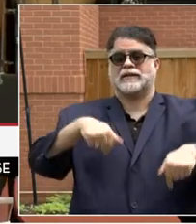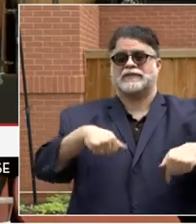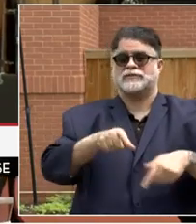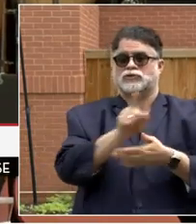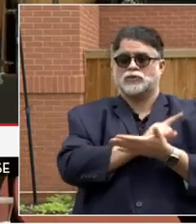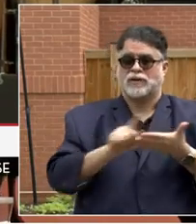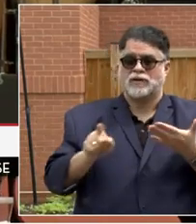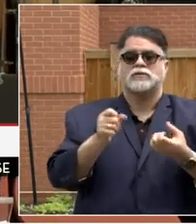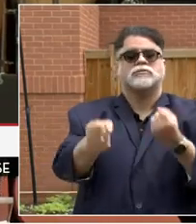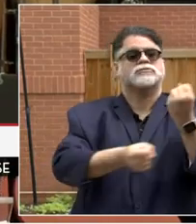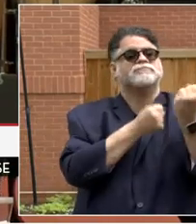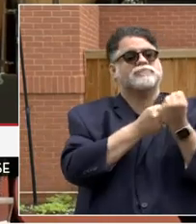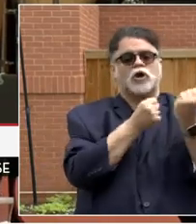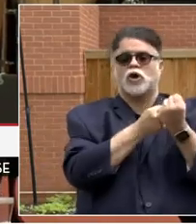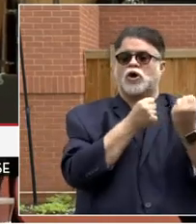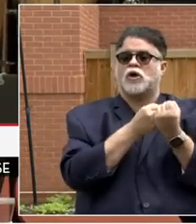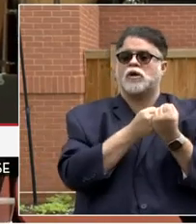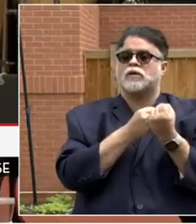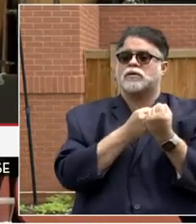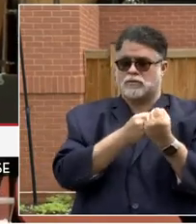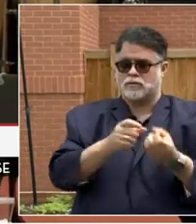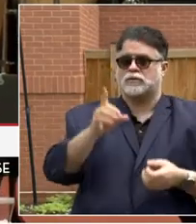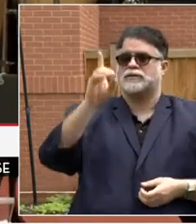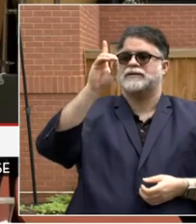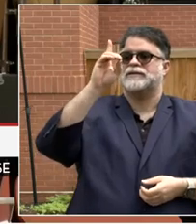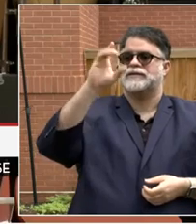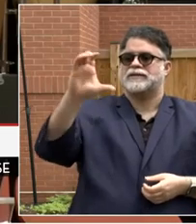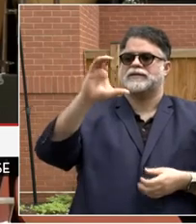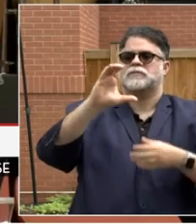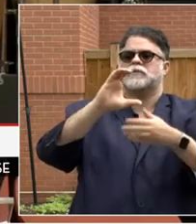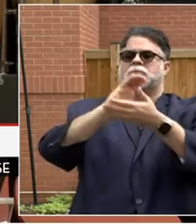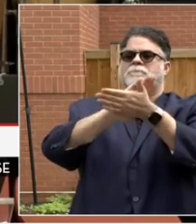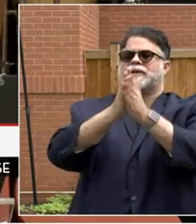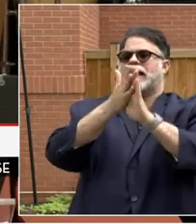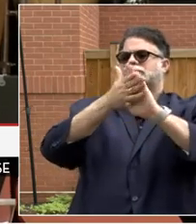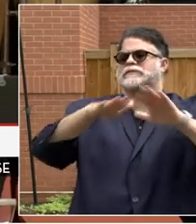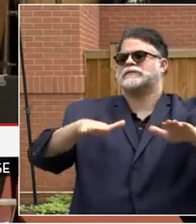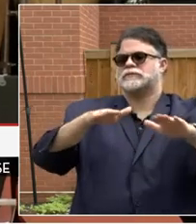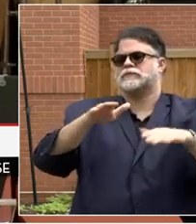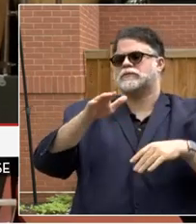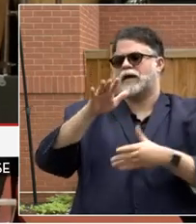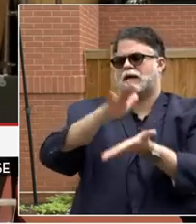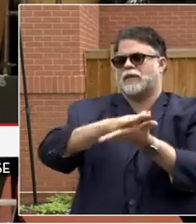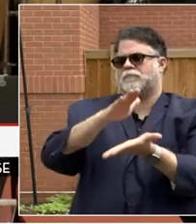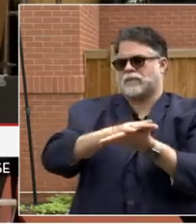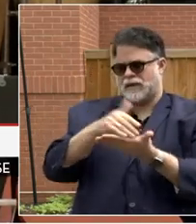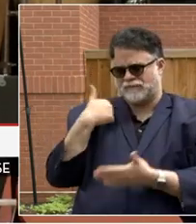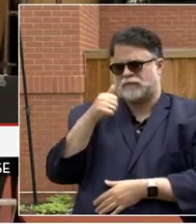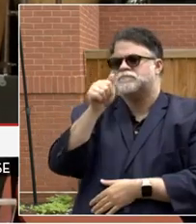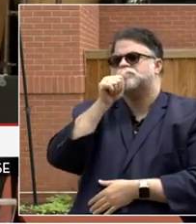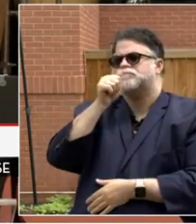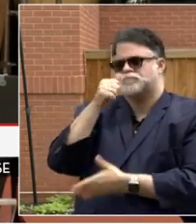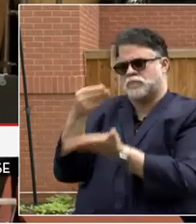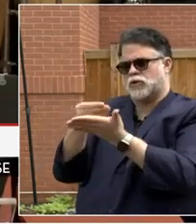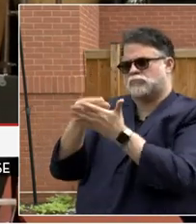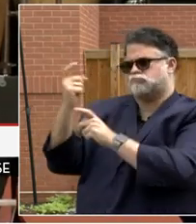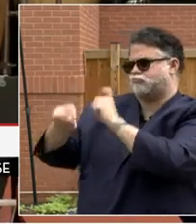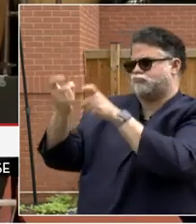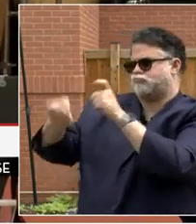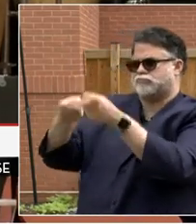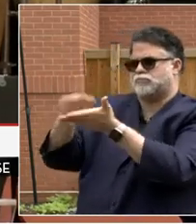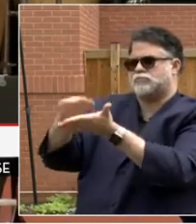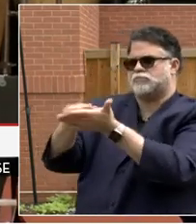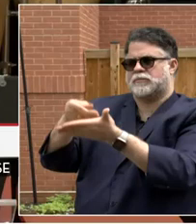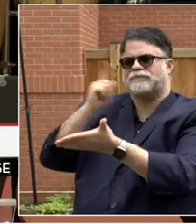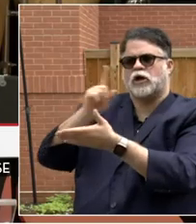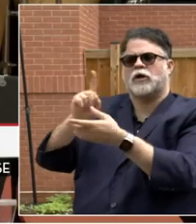launch of the DC Peace Academy, which is a privately funded collaboration among those on the front lines. Our